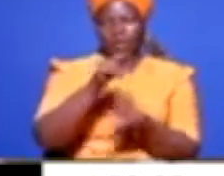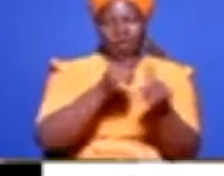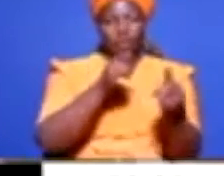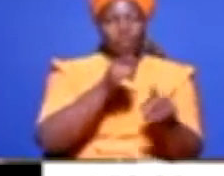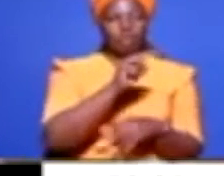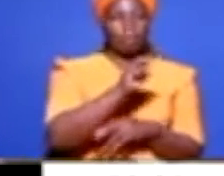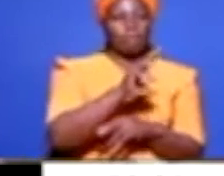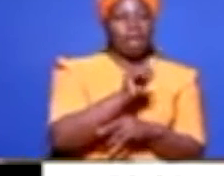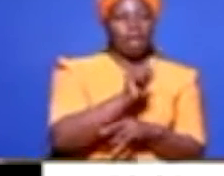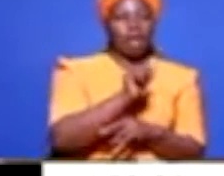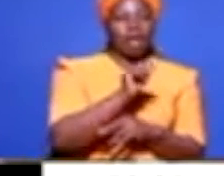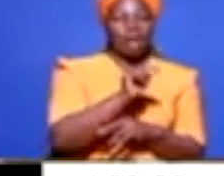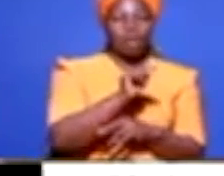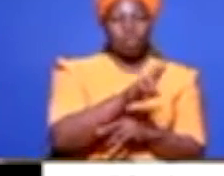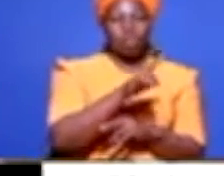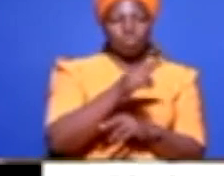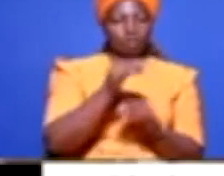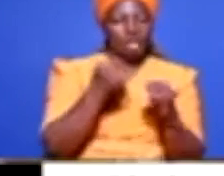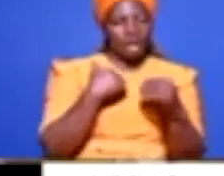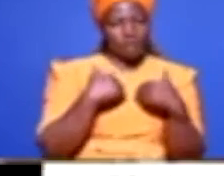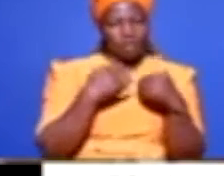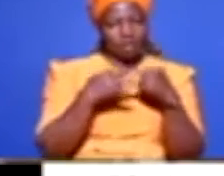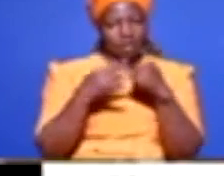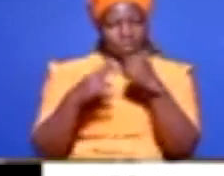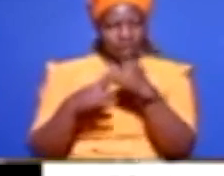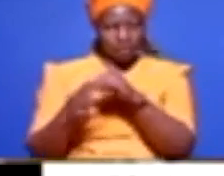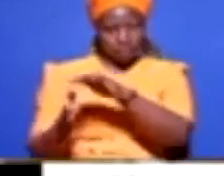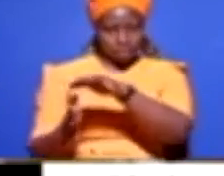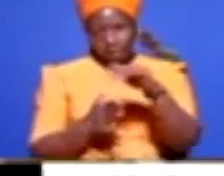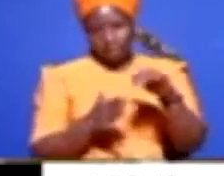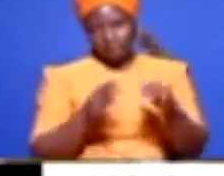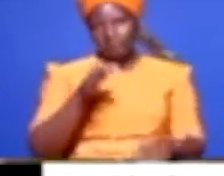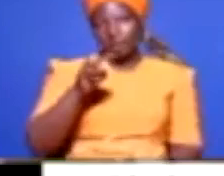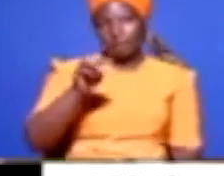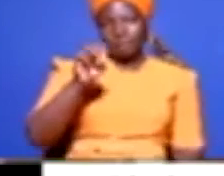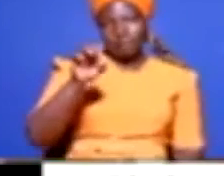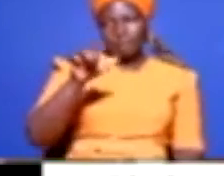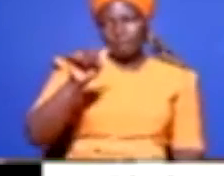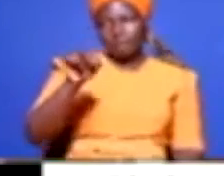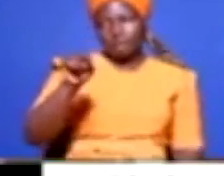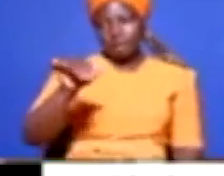Abia Melanie Melima, Kenya High School,